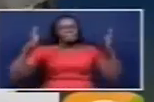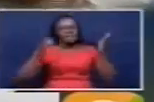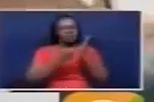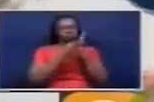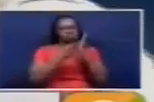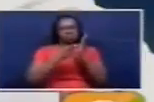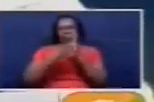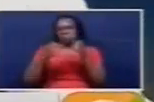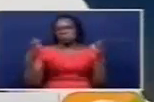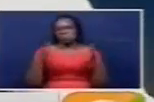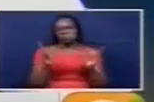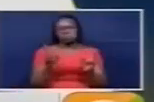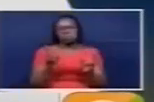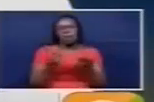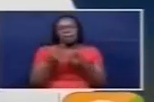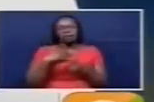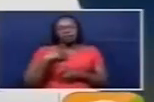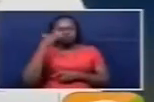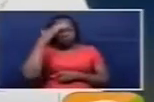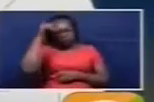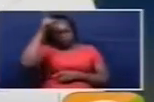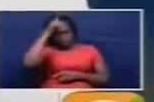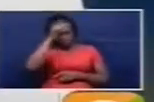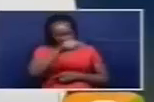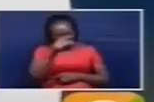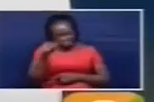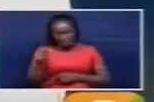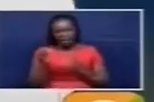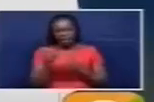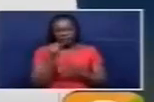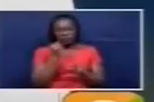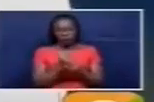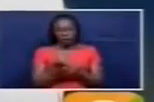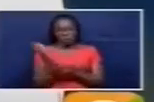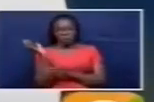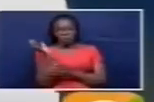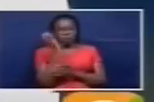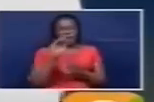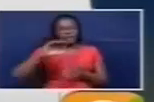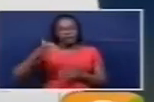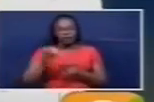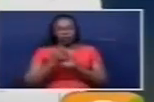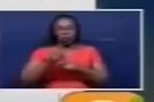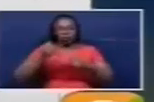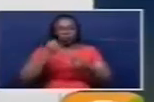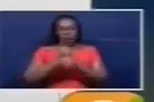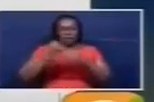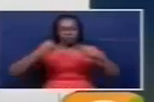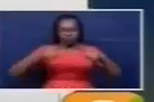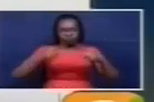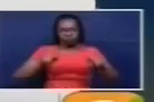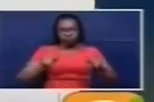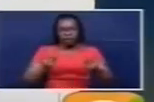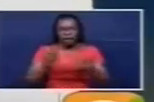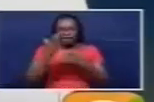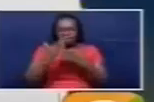two. Hapa kwa ground, if you're a hawker in town or a boda rider, the person closest to you is your MCA and